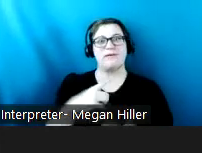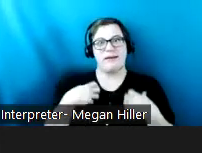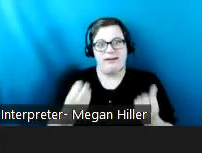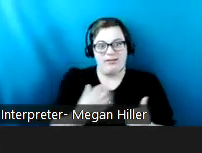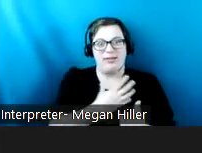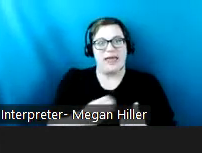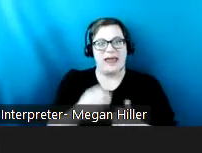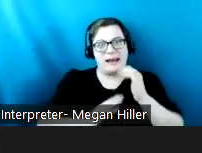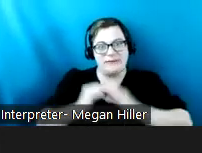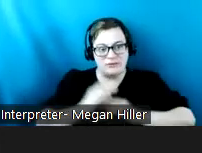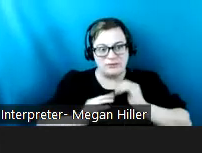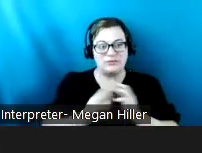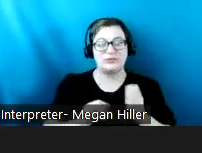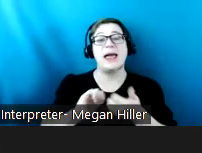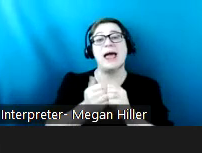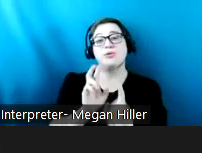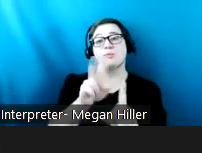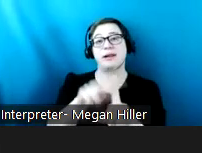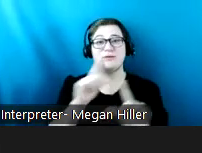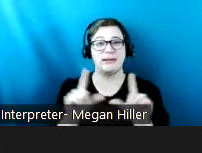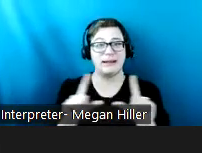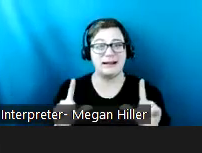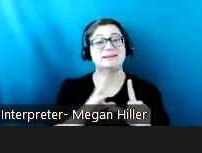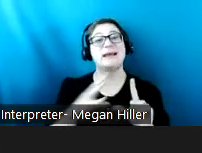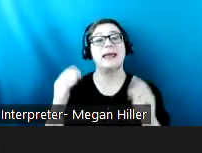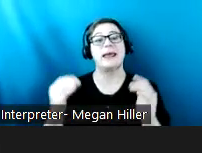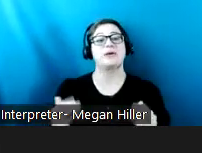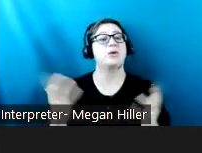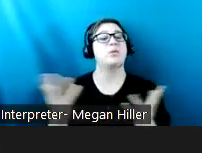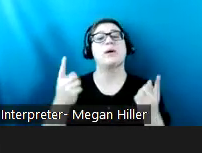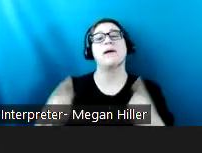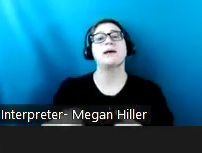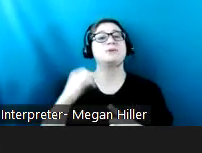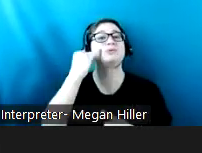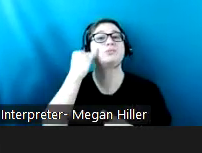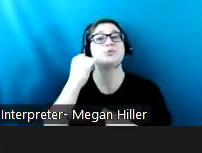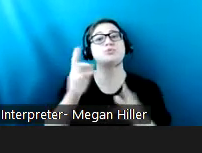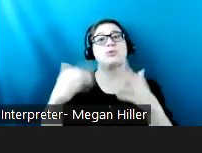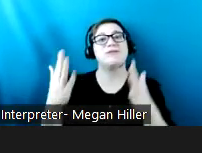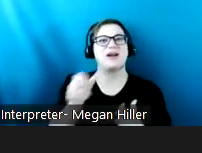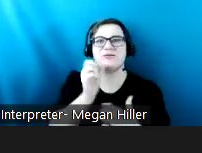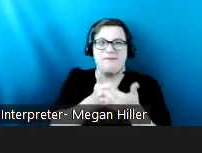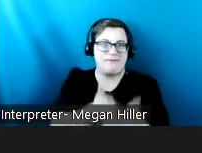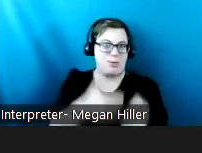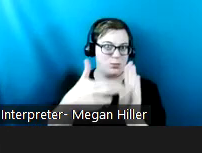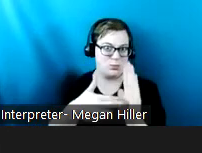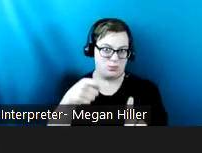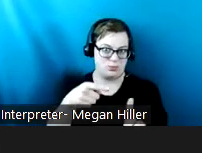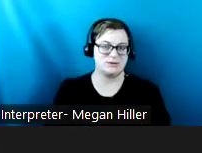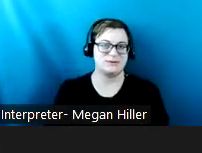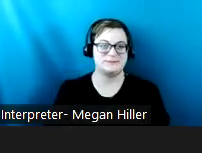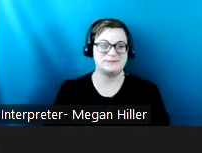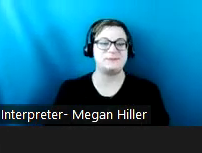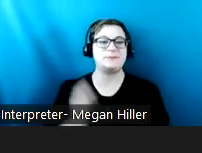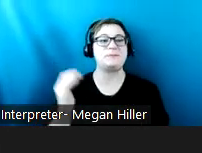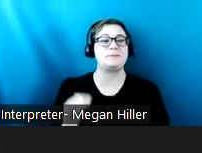provider applies for a license, and what happens if a provider is in violation of the rules. Slide.